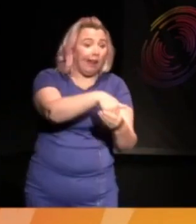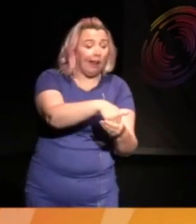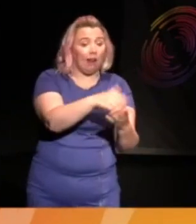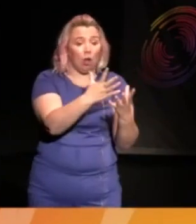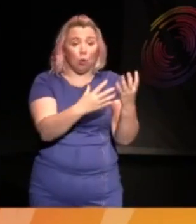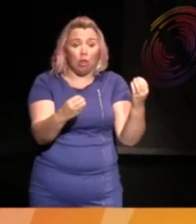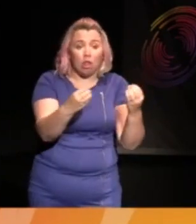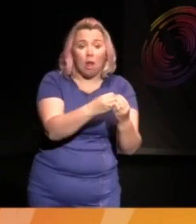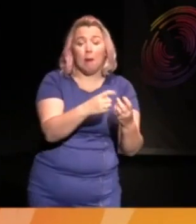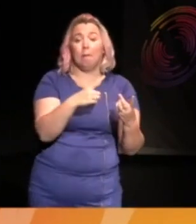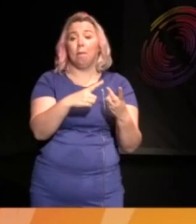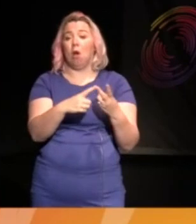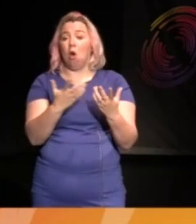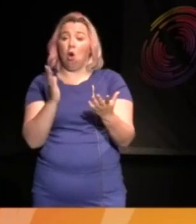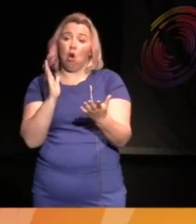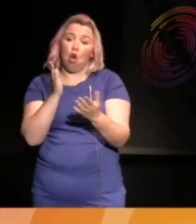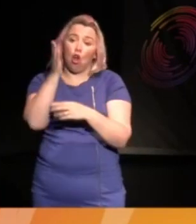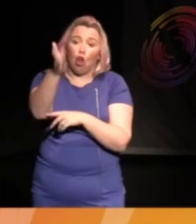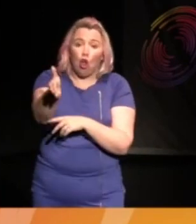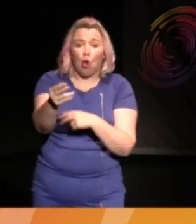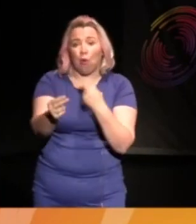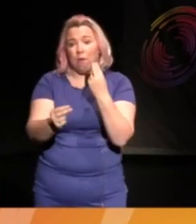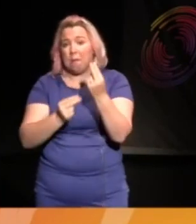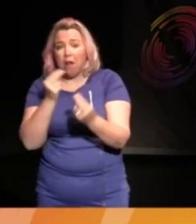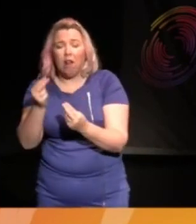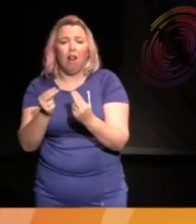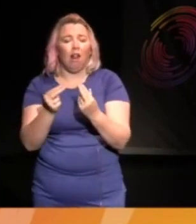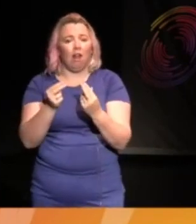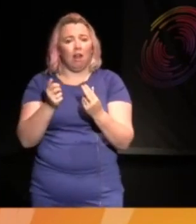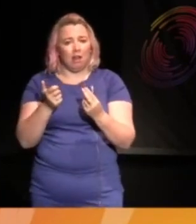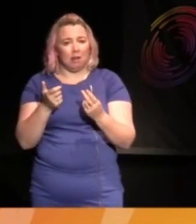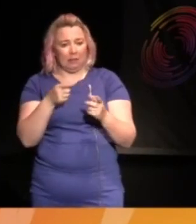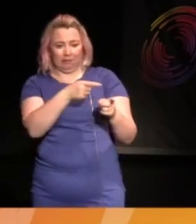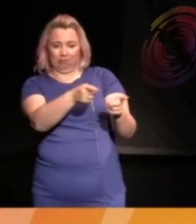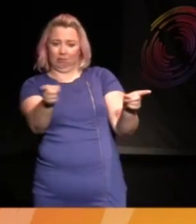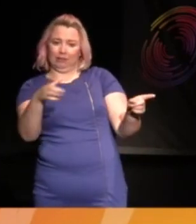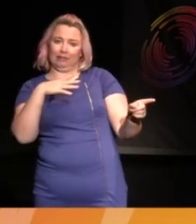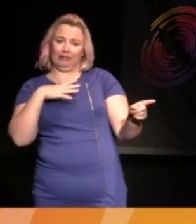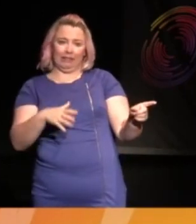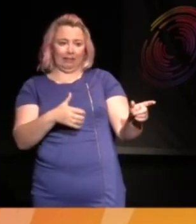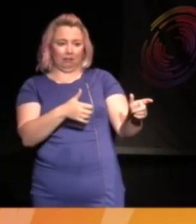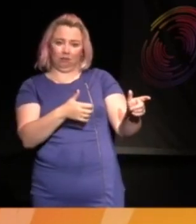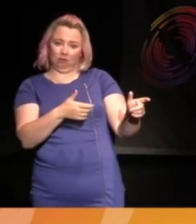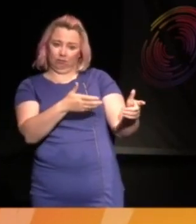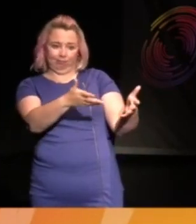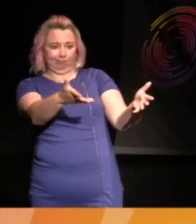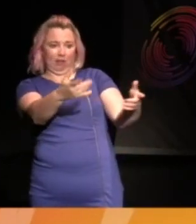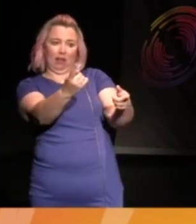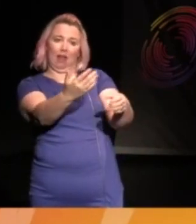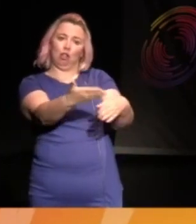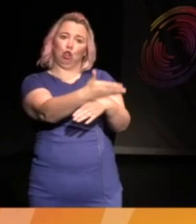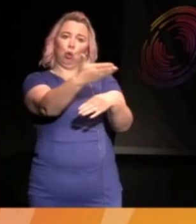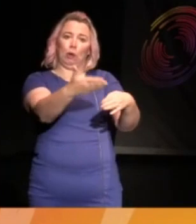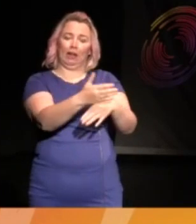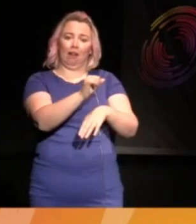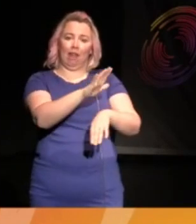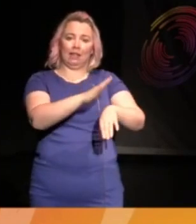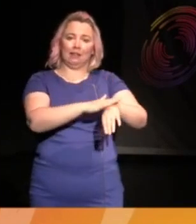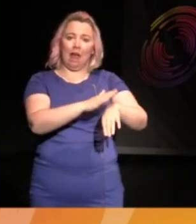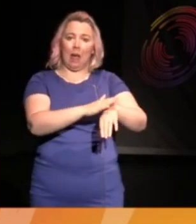sure the resources are available to them, give them, you know, things to be doing with their